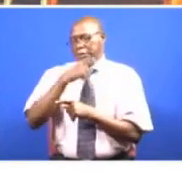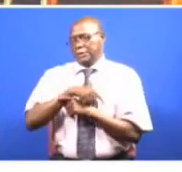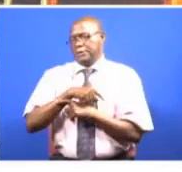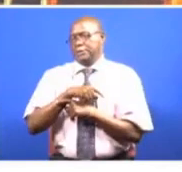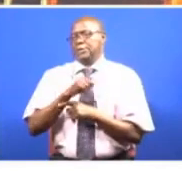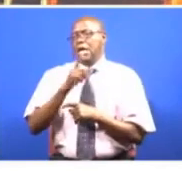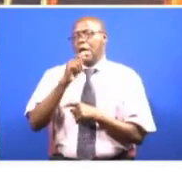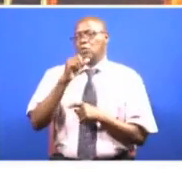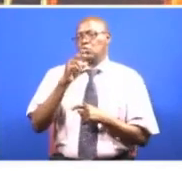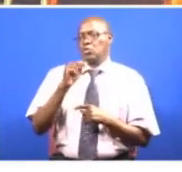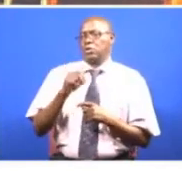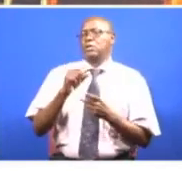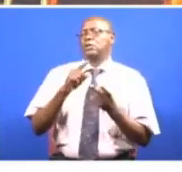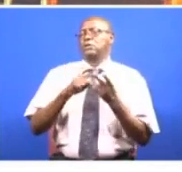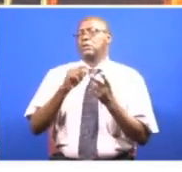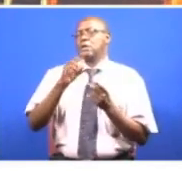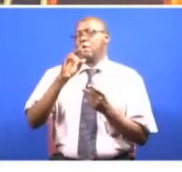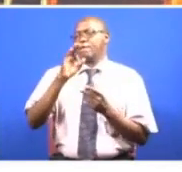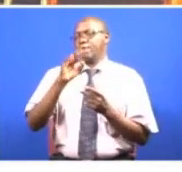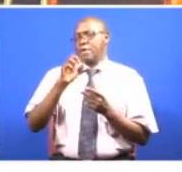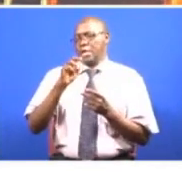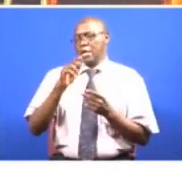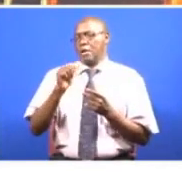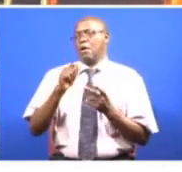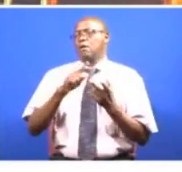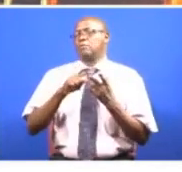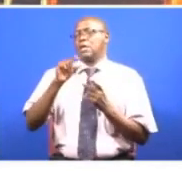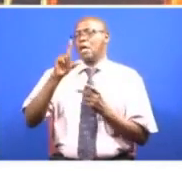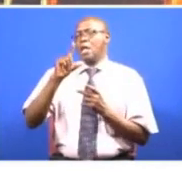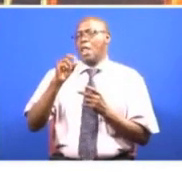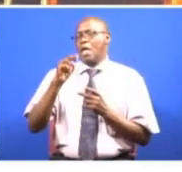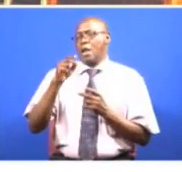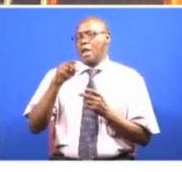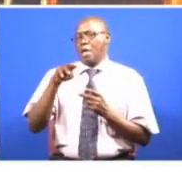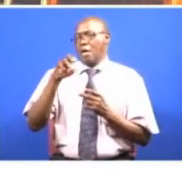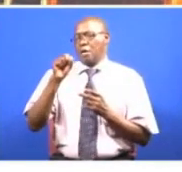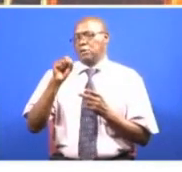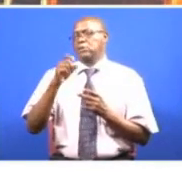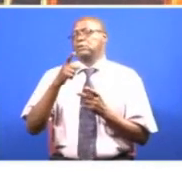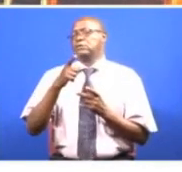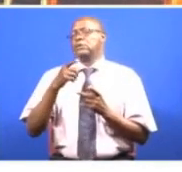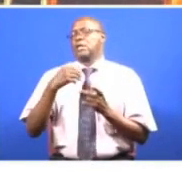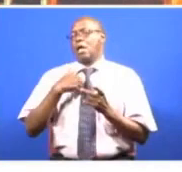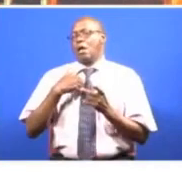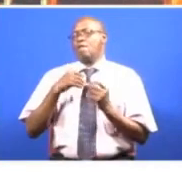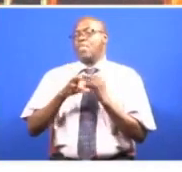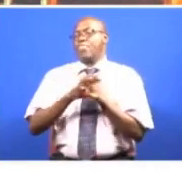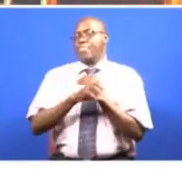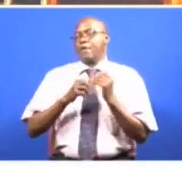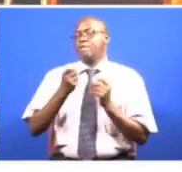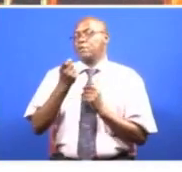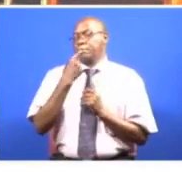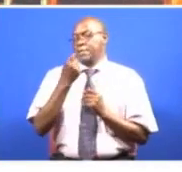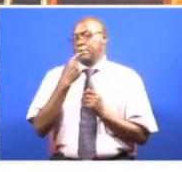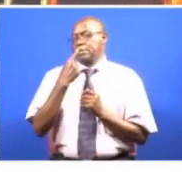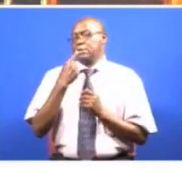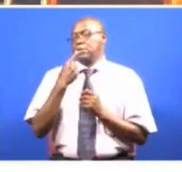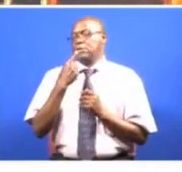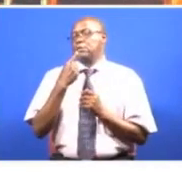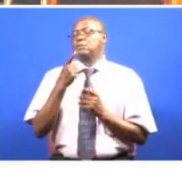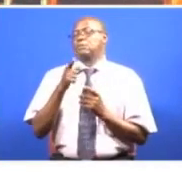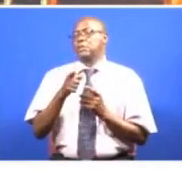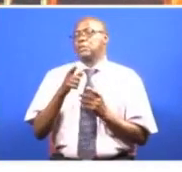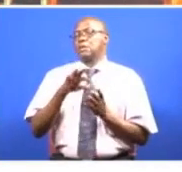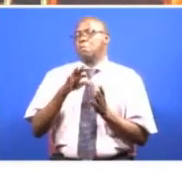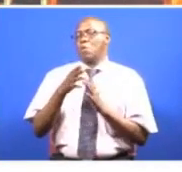Nyambura, Frida Wangeji, and Linus Murethi, who allegedly stole drugs worth more than 1 million shillings, appeared